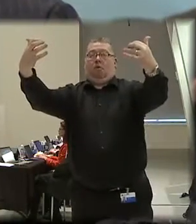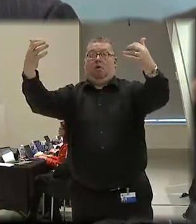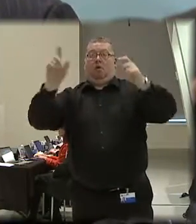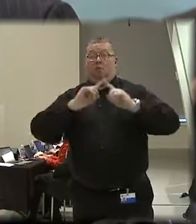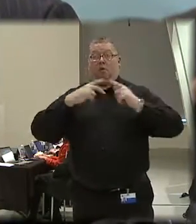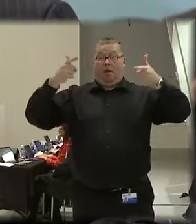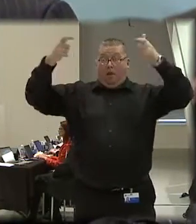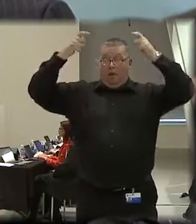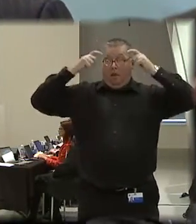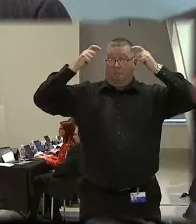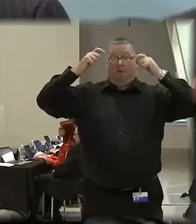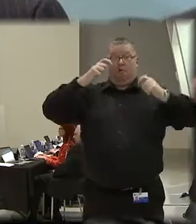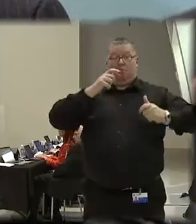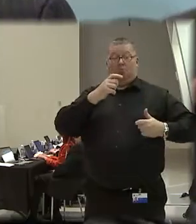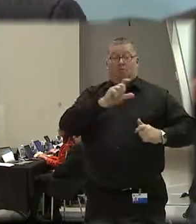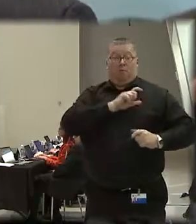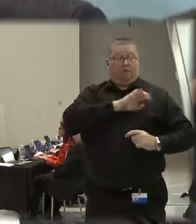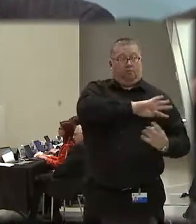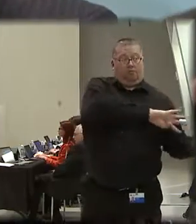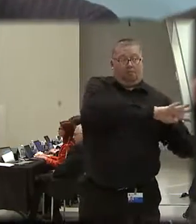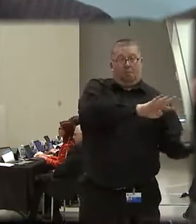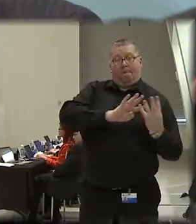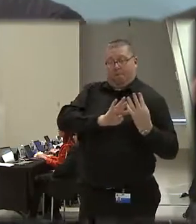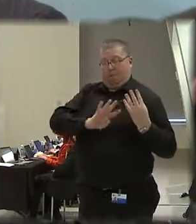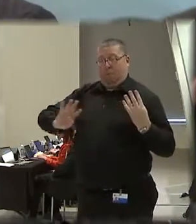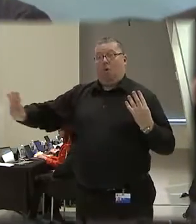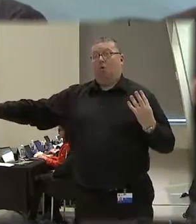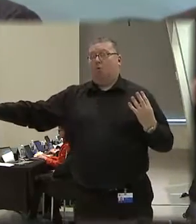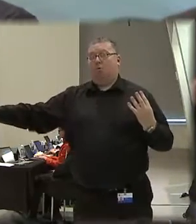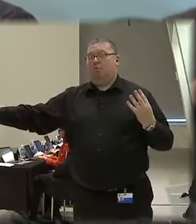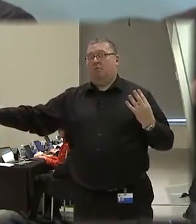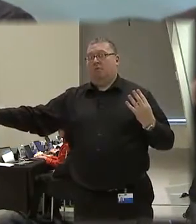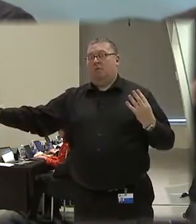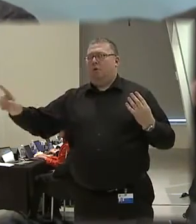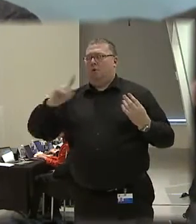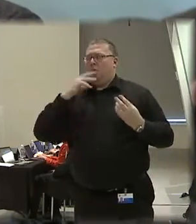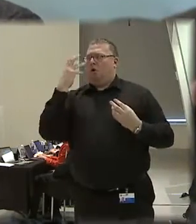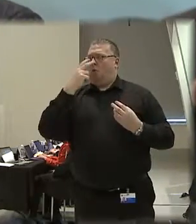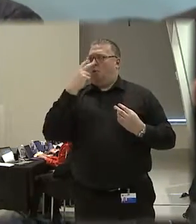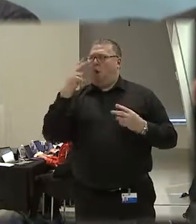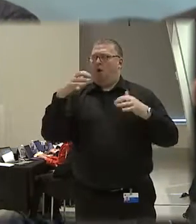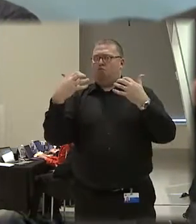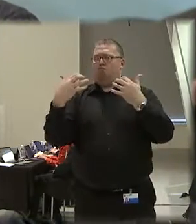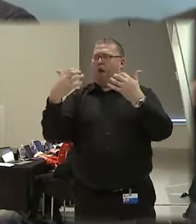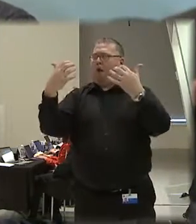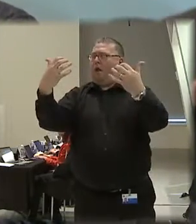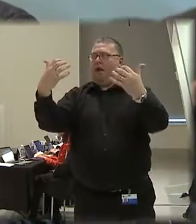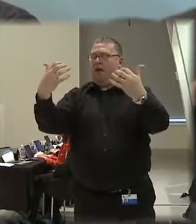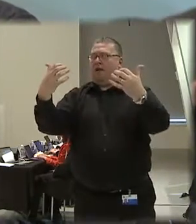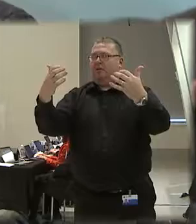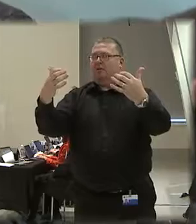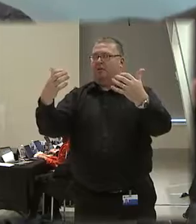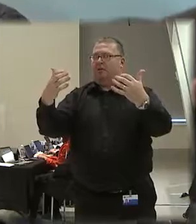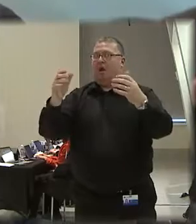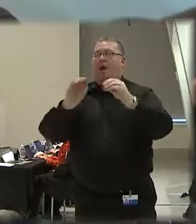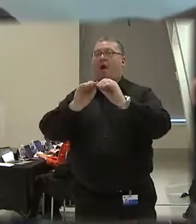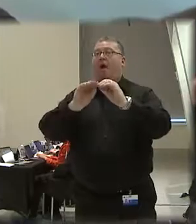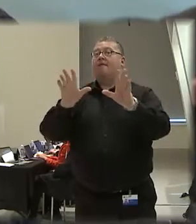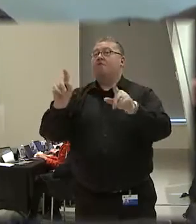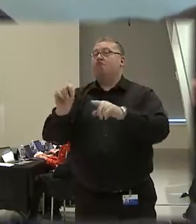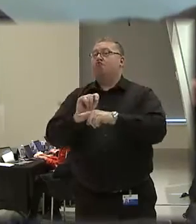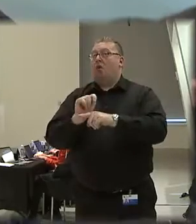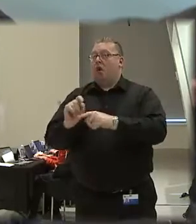got the helmeted officers in front of us, it was really phenomenal to watch because these individuals had obviously trained